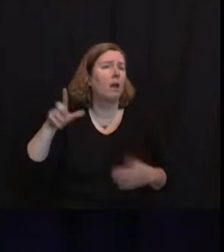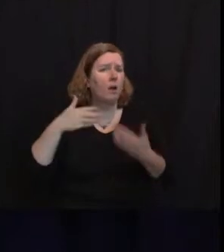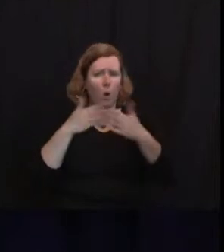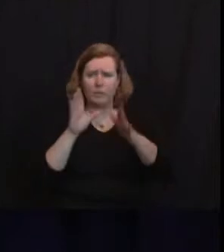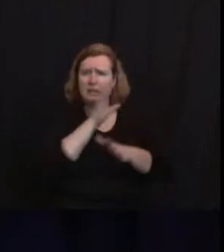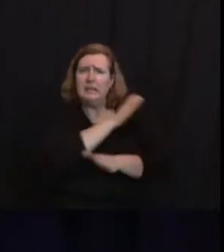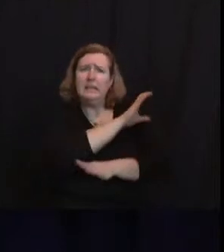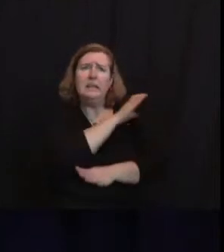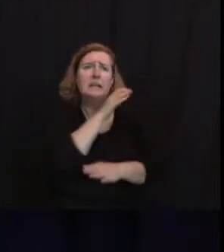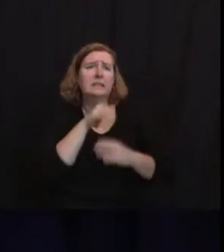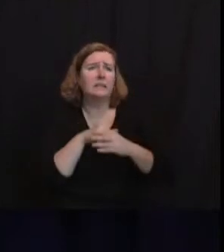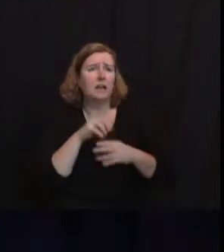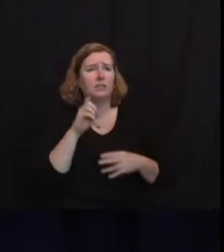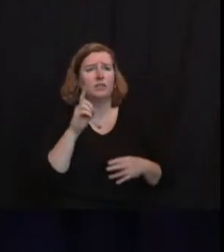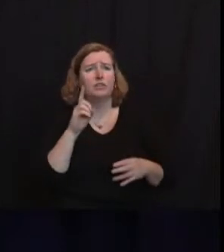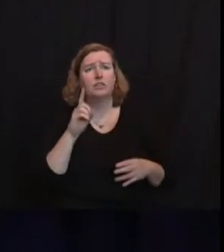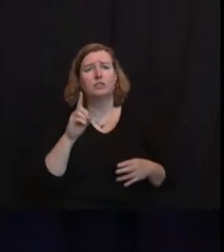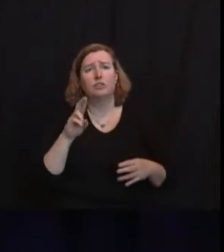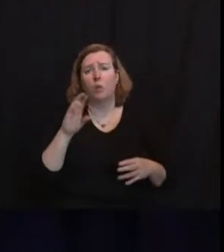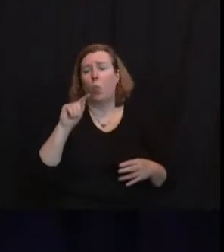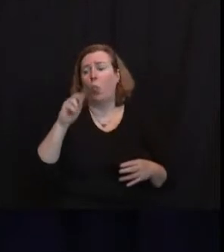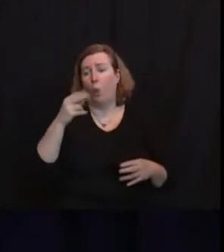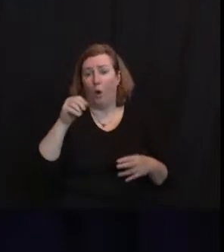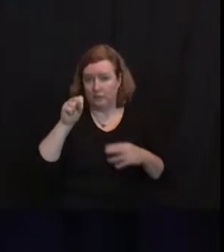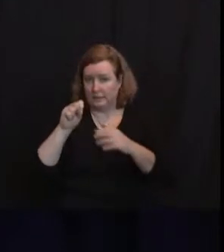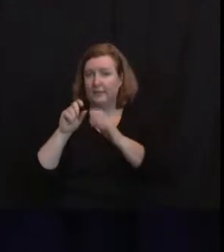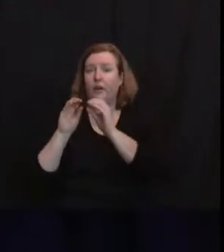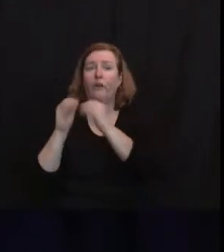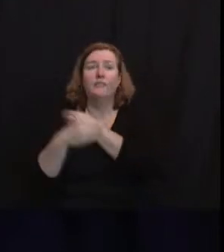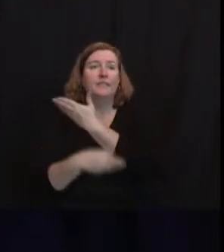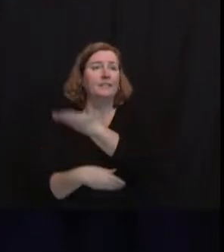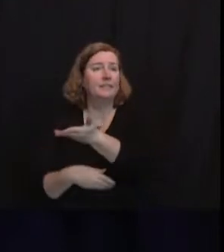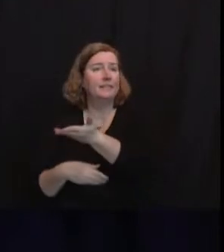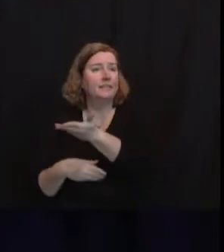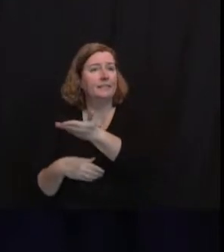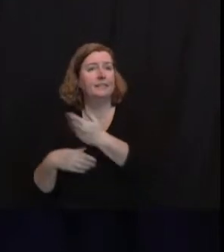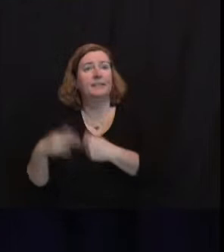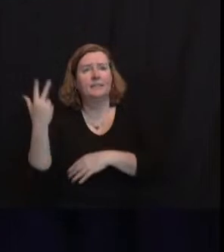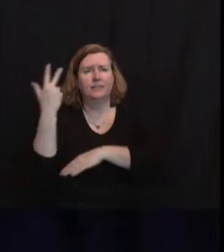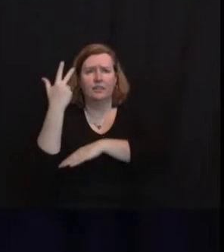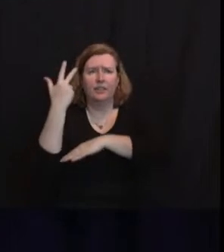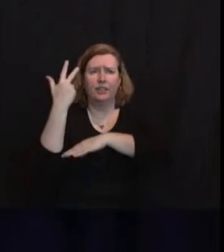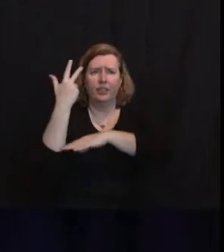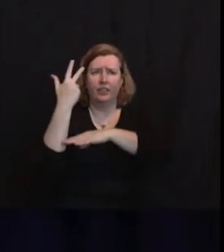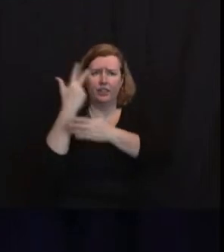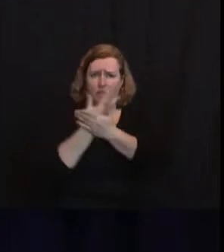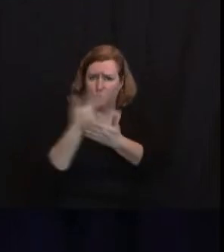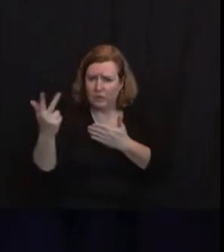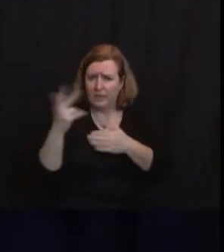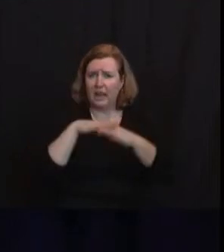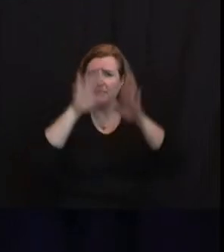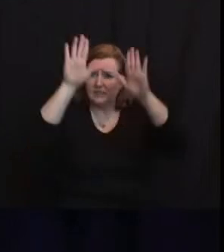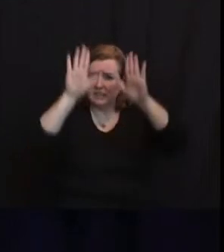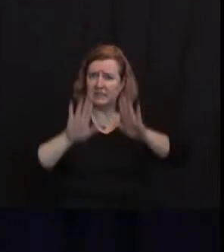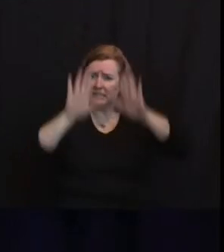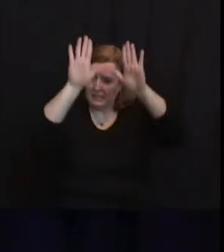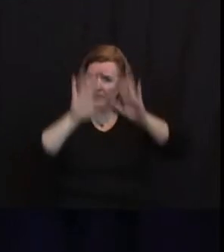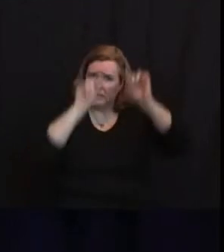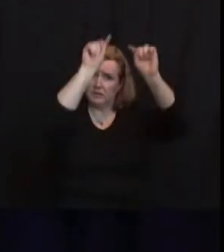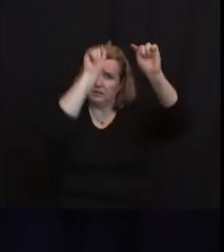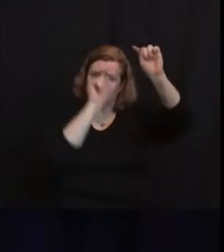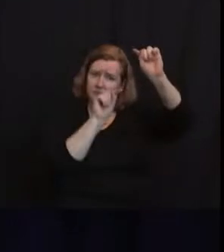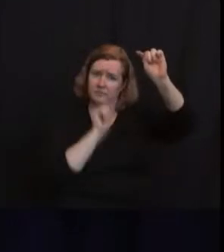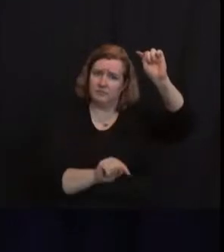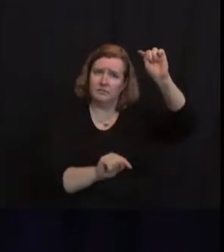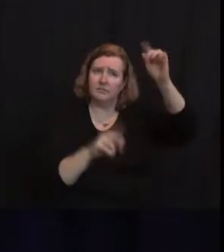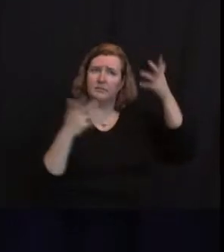office. I think like on 3 Sundays in April and May, and that